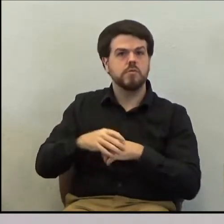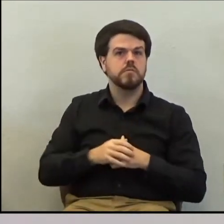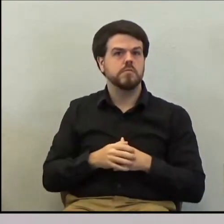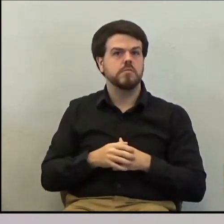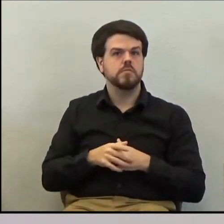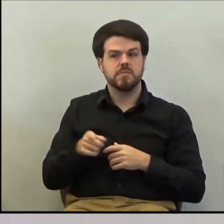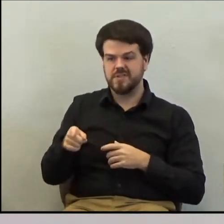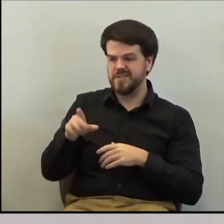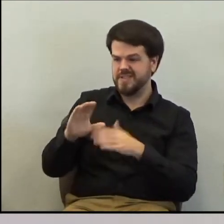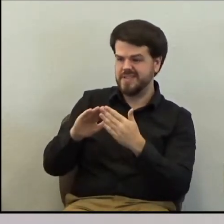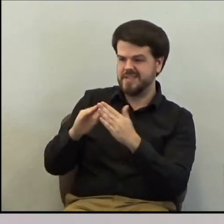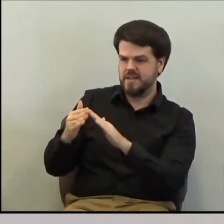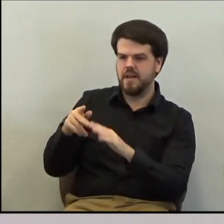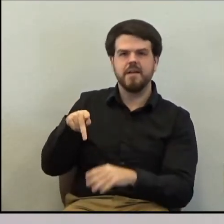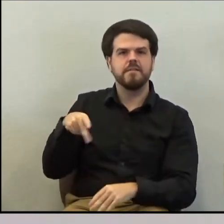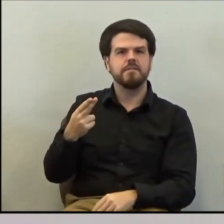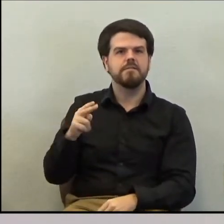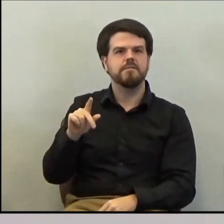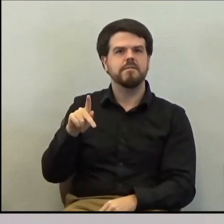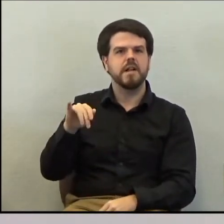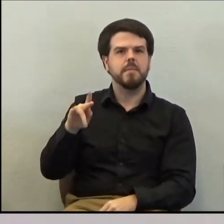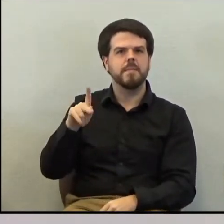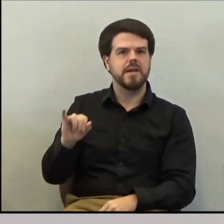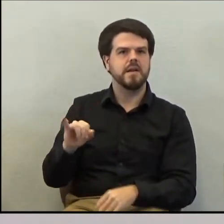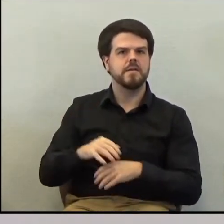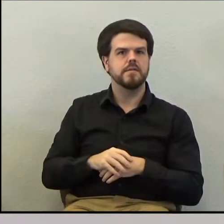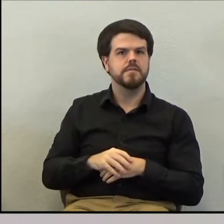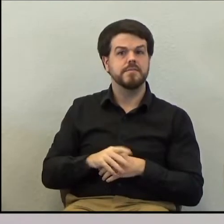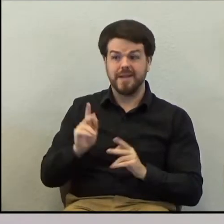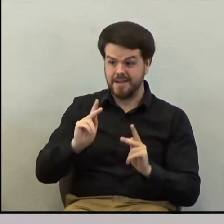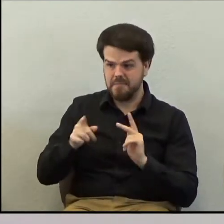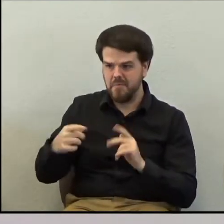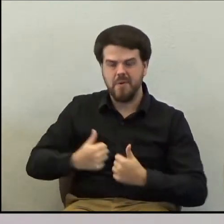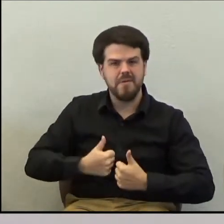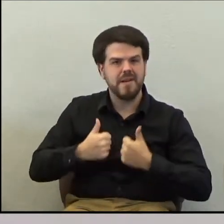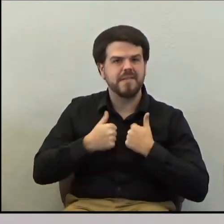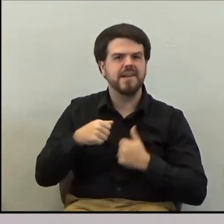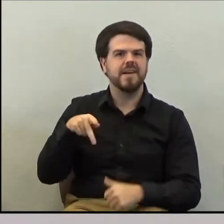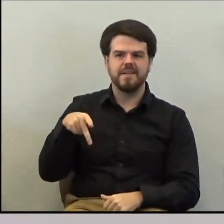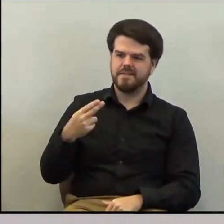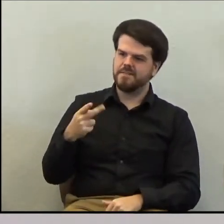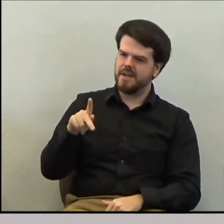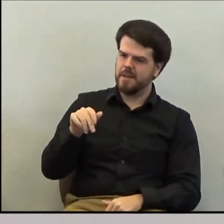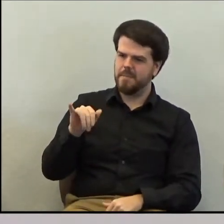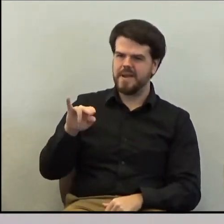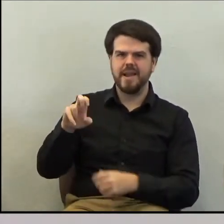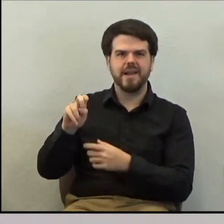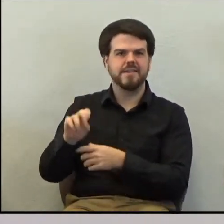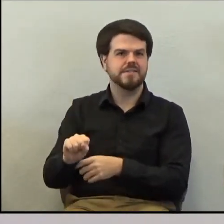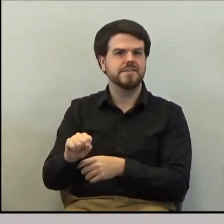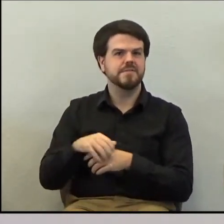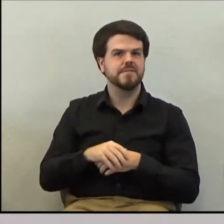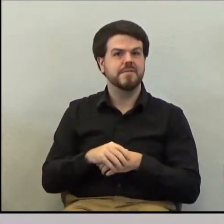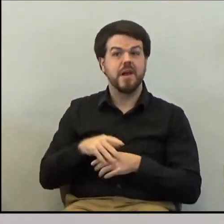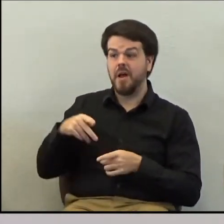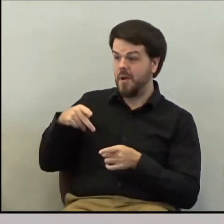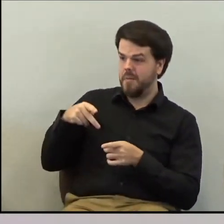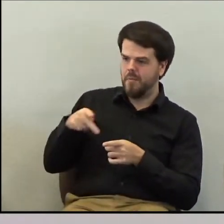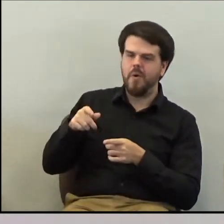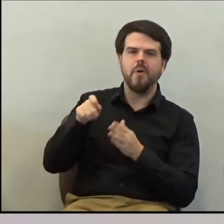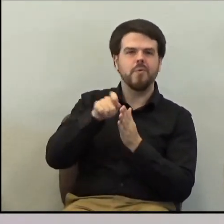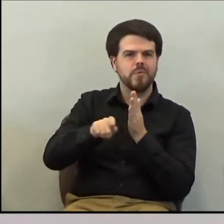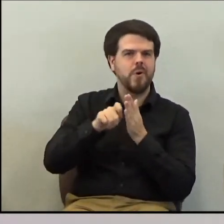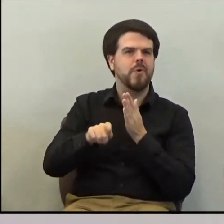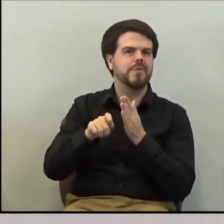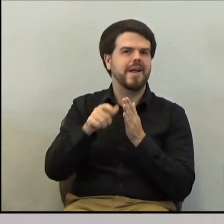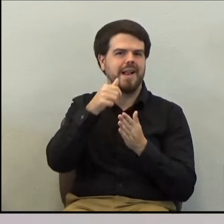of Philippi. And the people there were called the Philippians. And so the letter to them is called Paul's letter to the